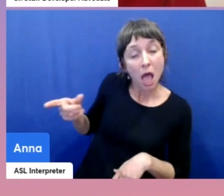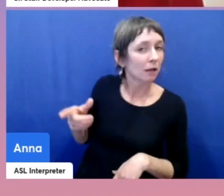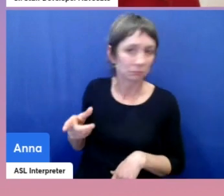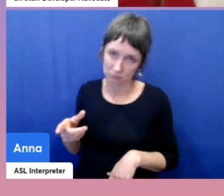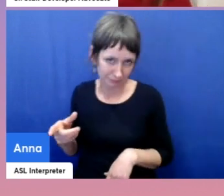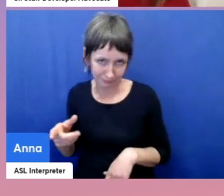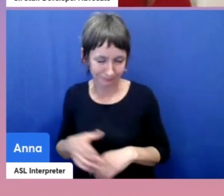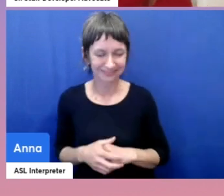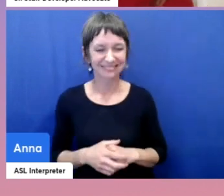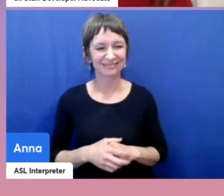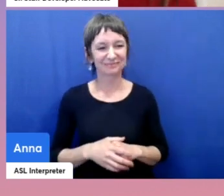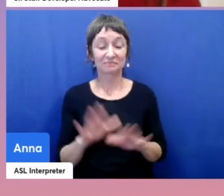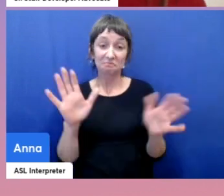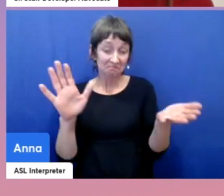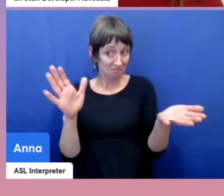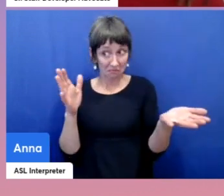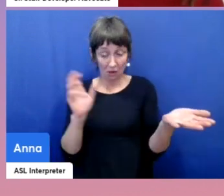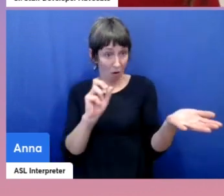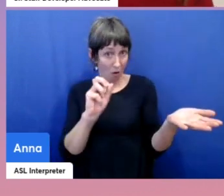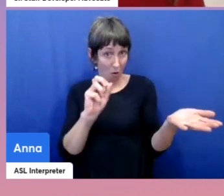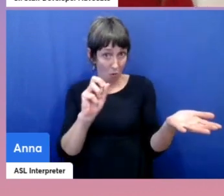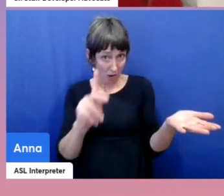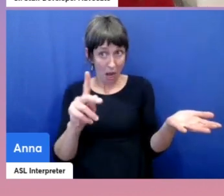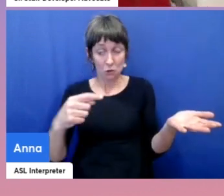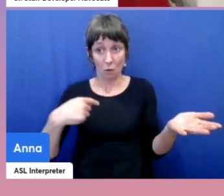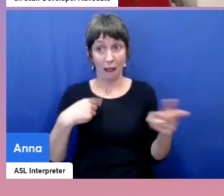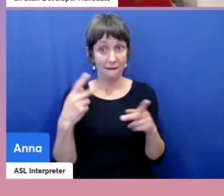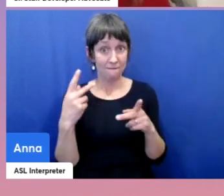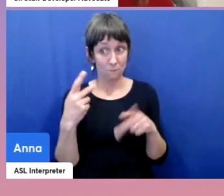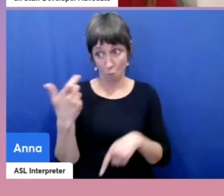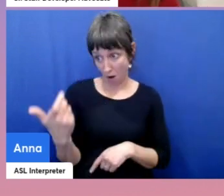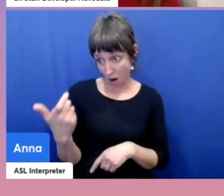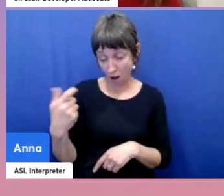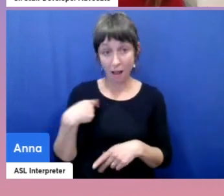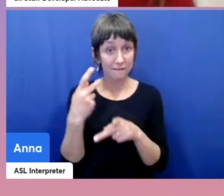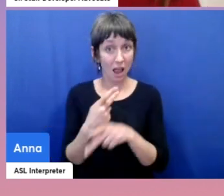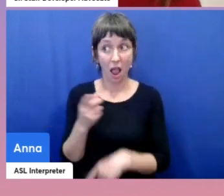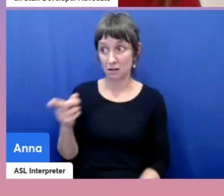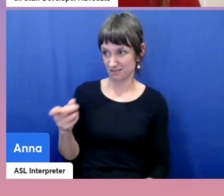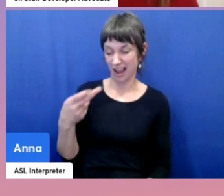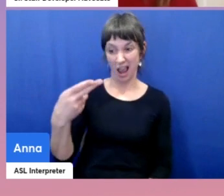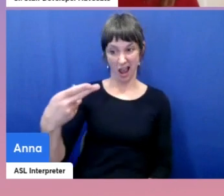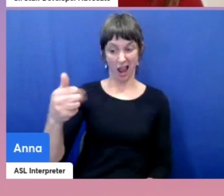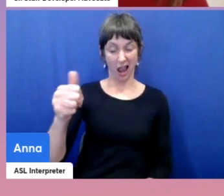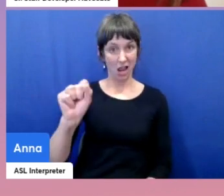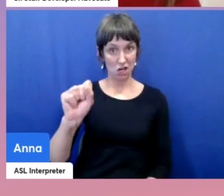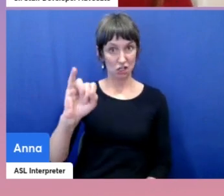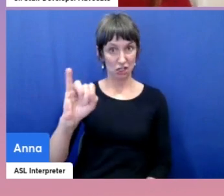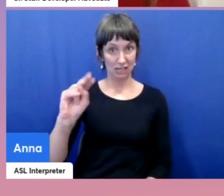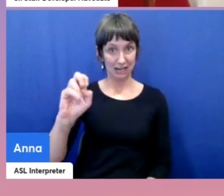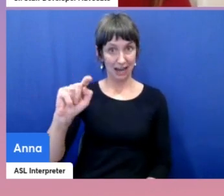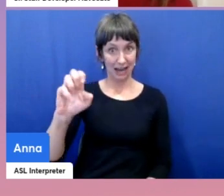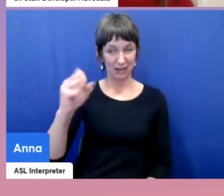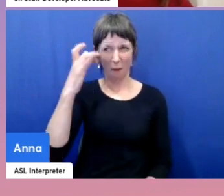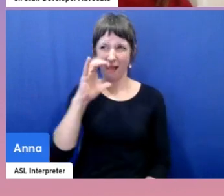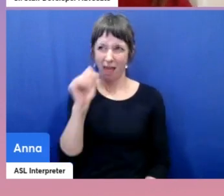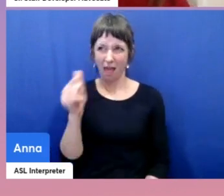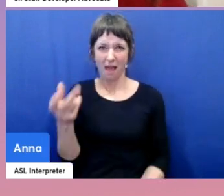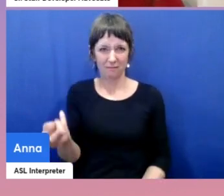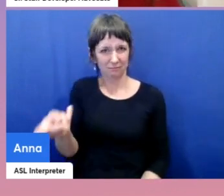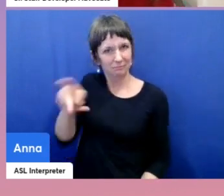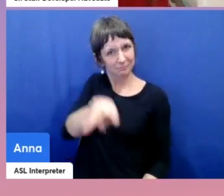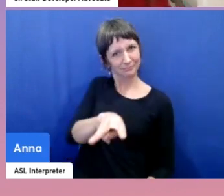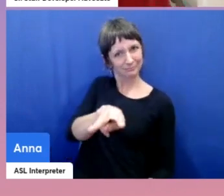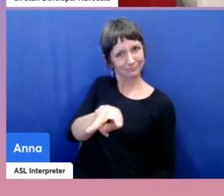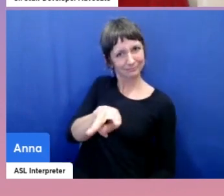So I figured Kelsey did, he did Hashinetes. Why not do it the other way around, right?